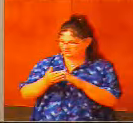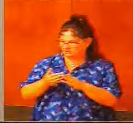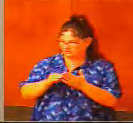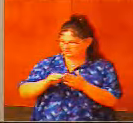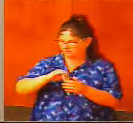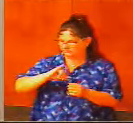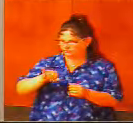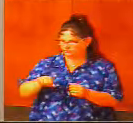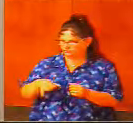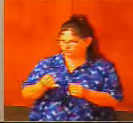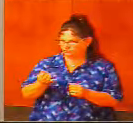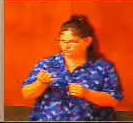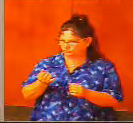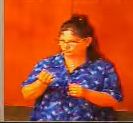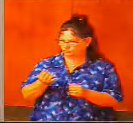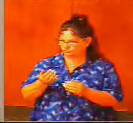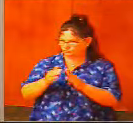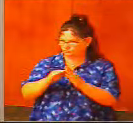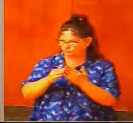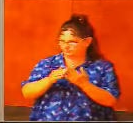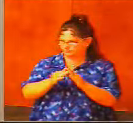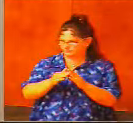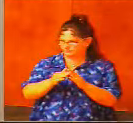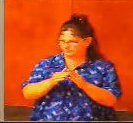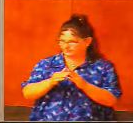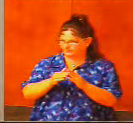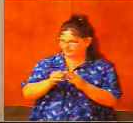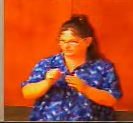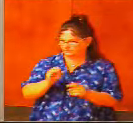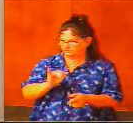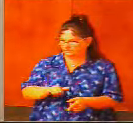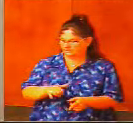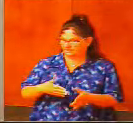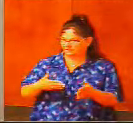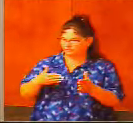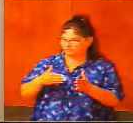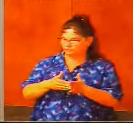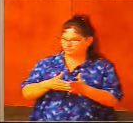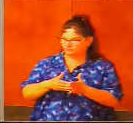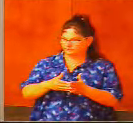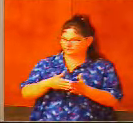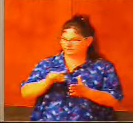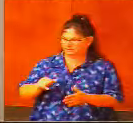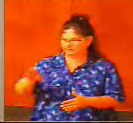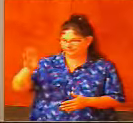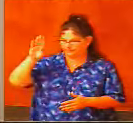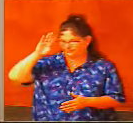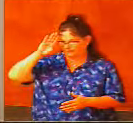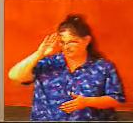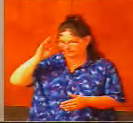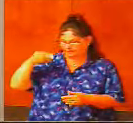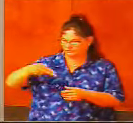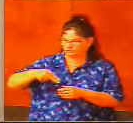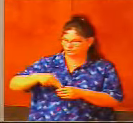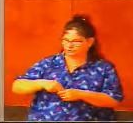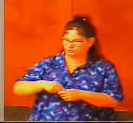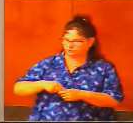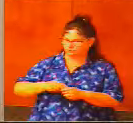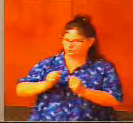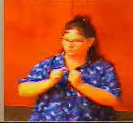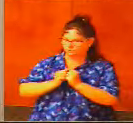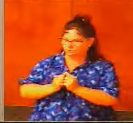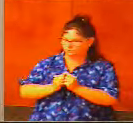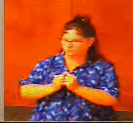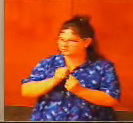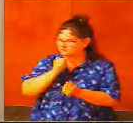of Jerusalem. And so this rebellion that Barabbas had participated in was